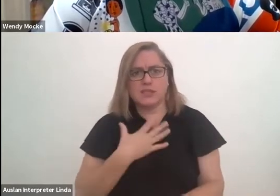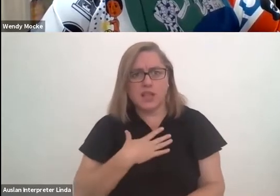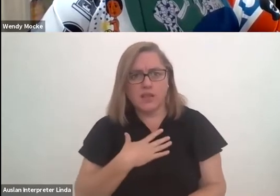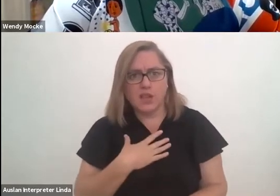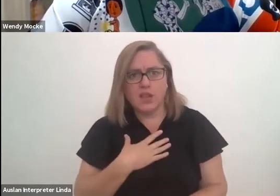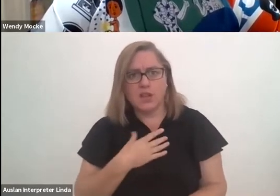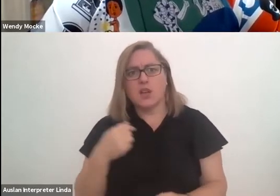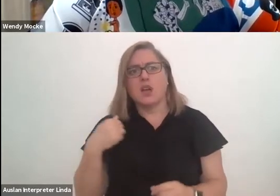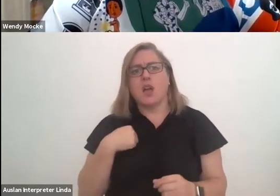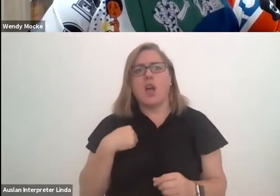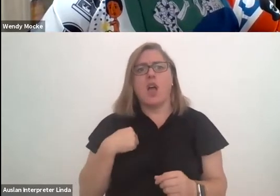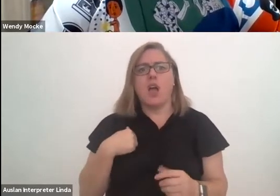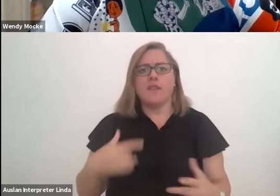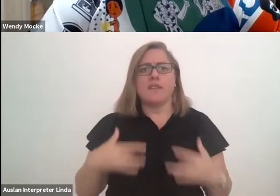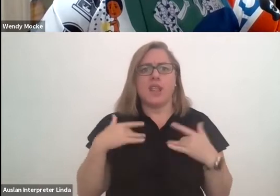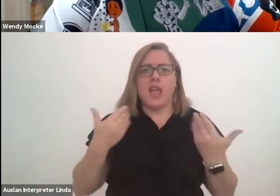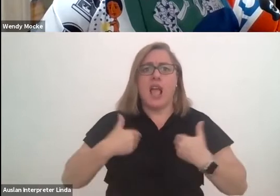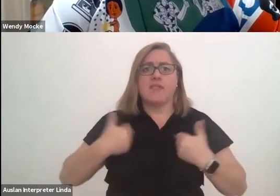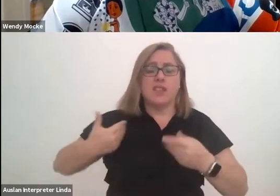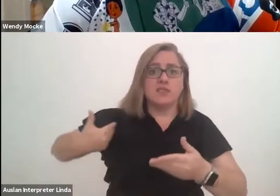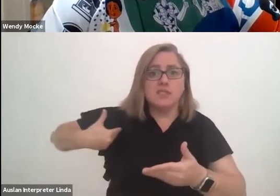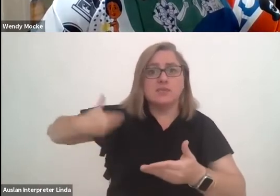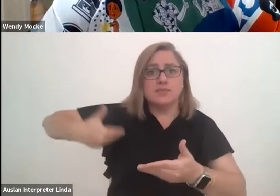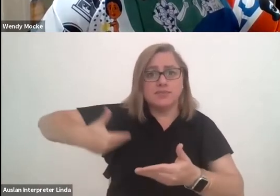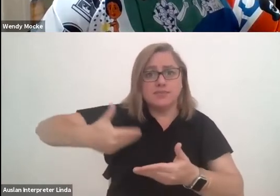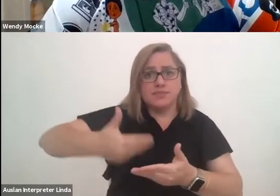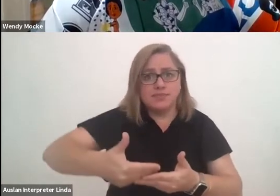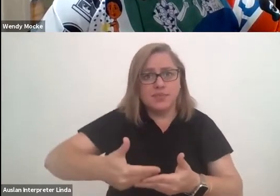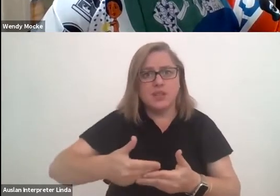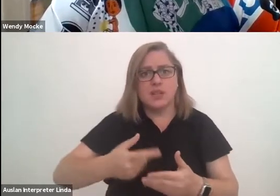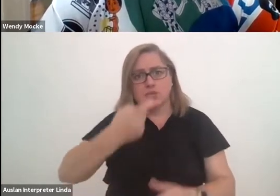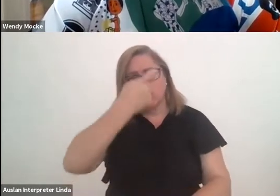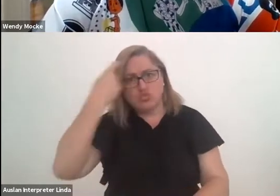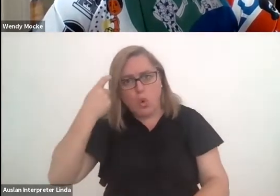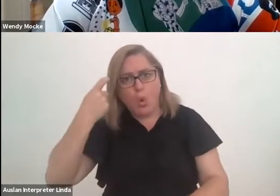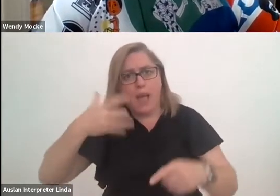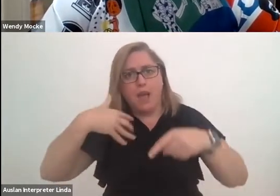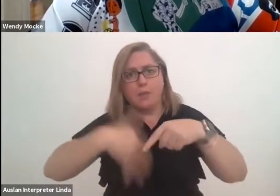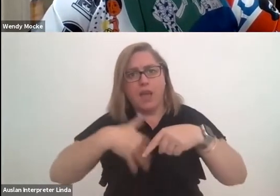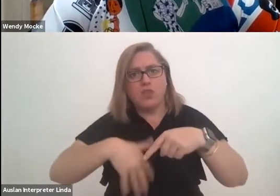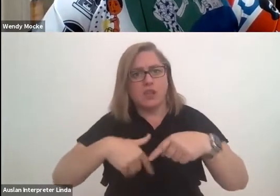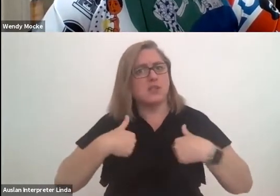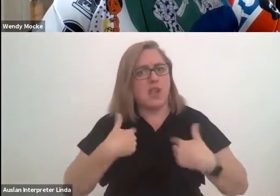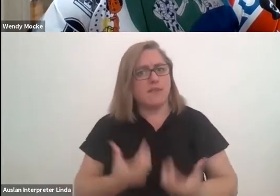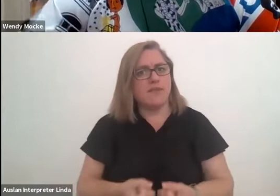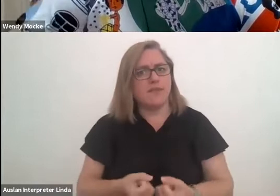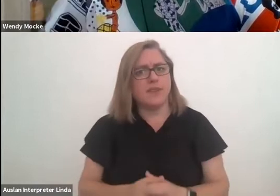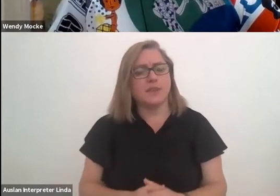what feels like a few lifetimes, having, you know, quite that sort of trauma background. But